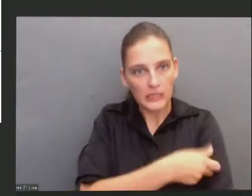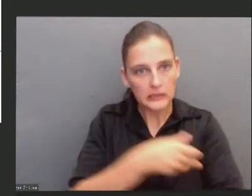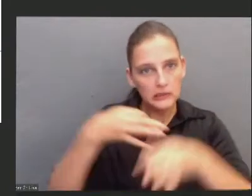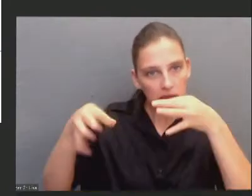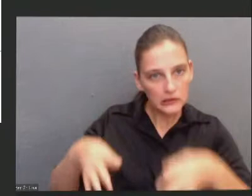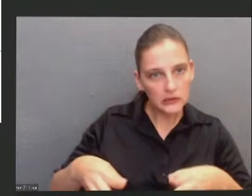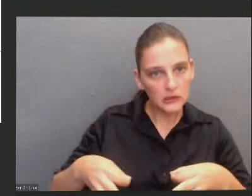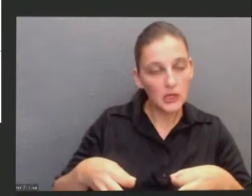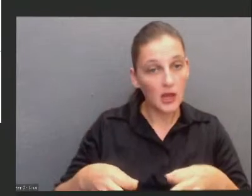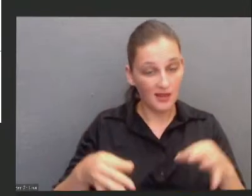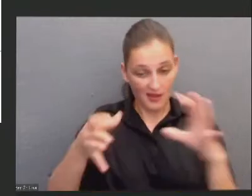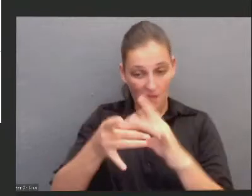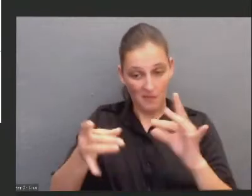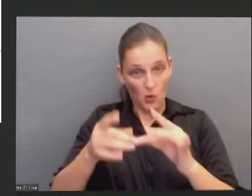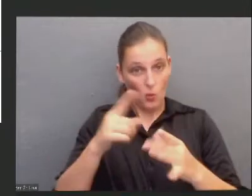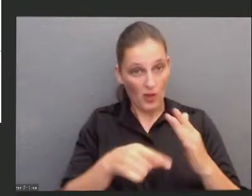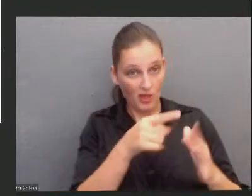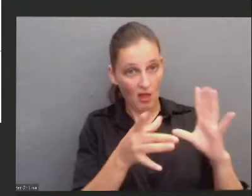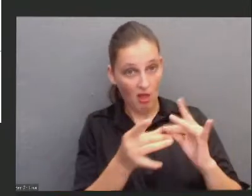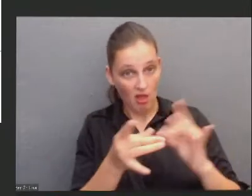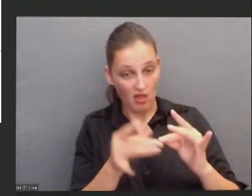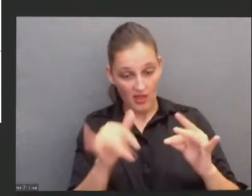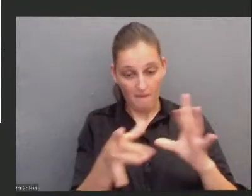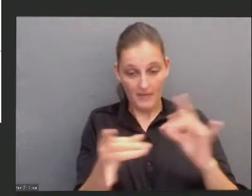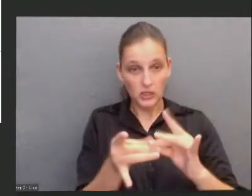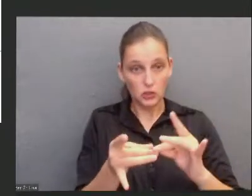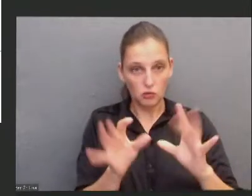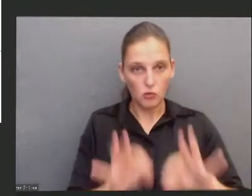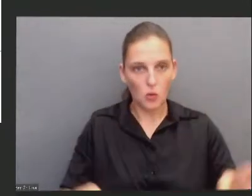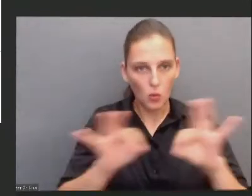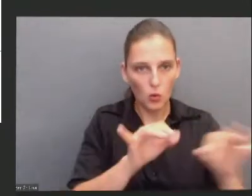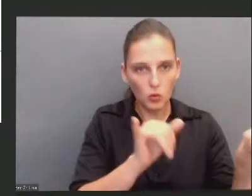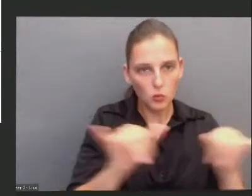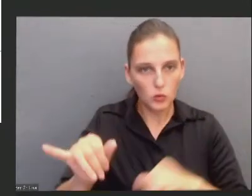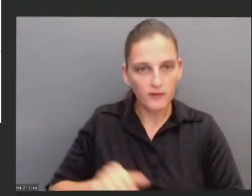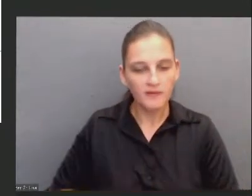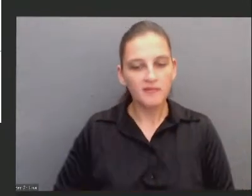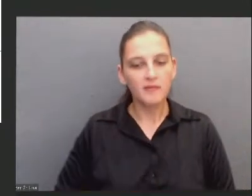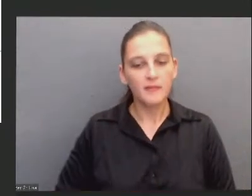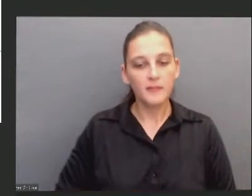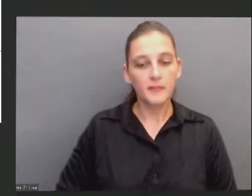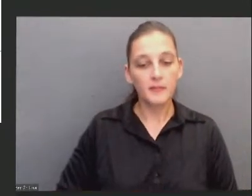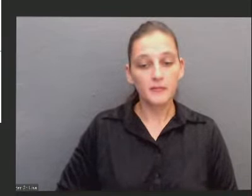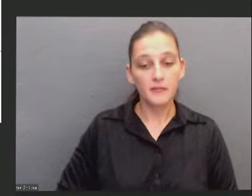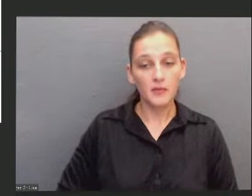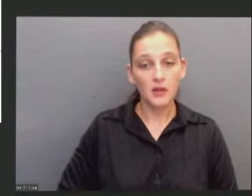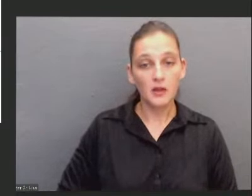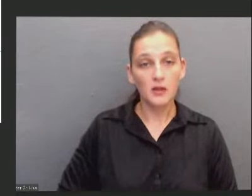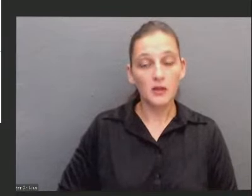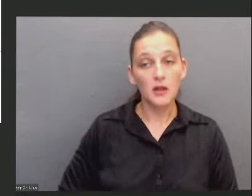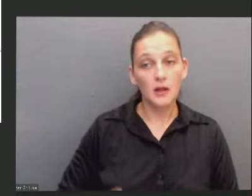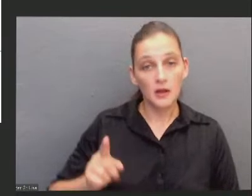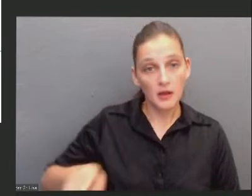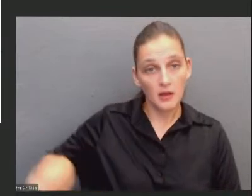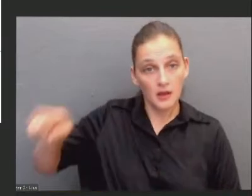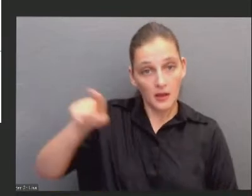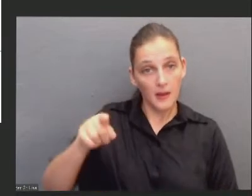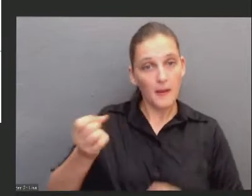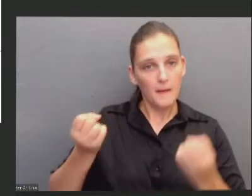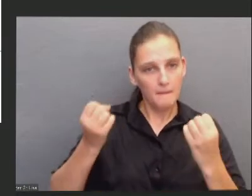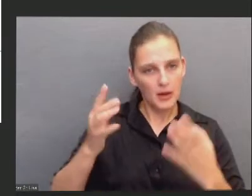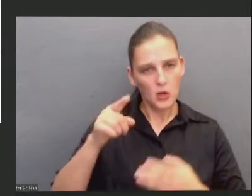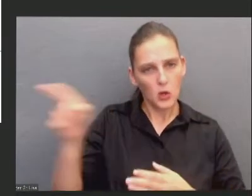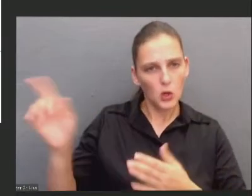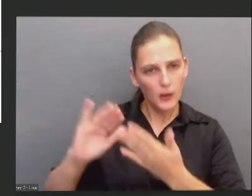the kind of statistics that Chair Nunez-Smith mentioned across different communities is that we've been very thoughtful about